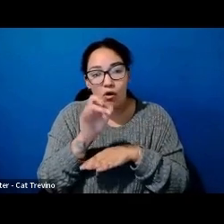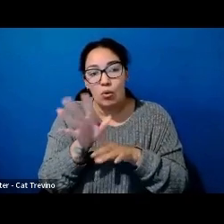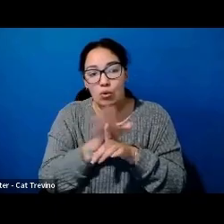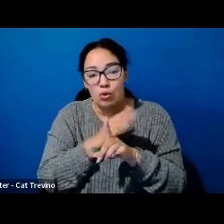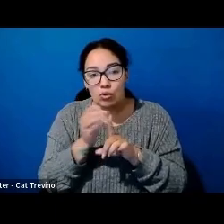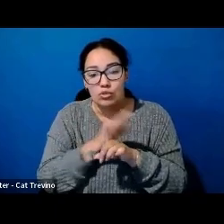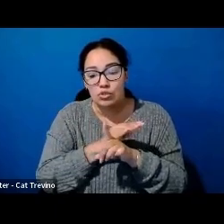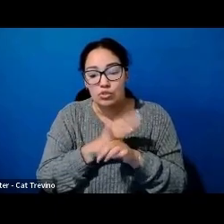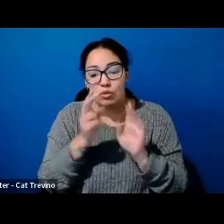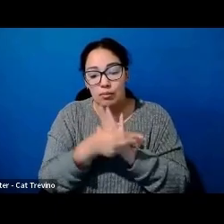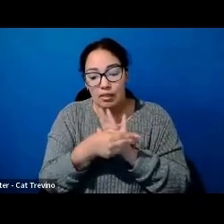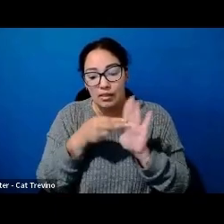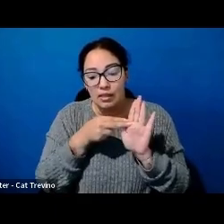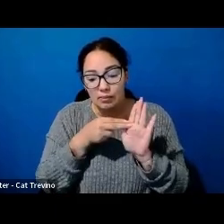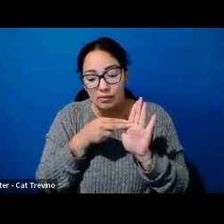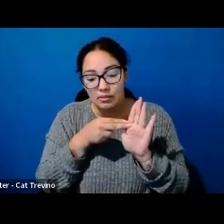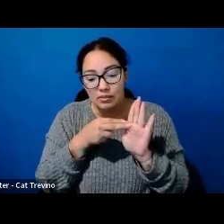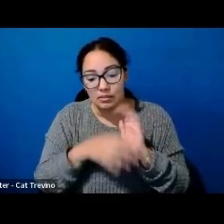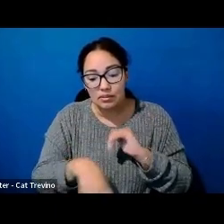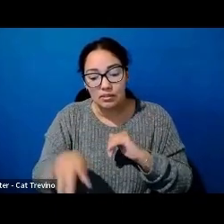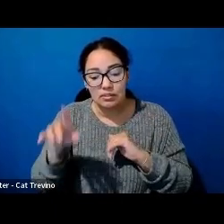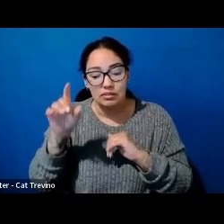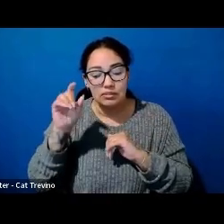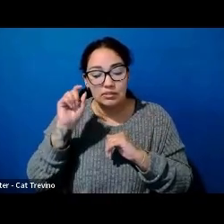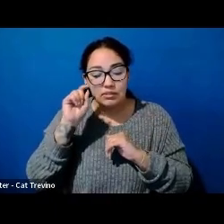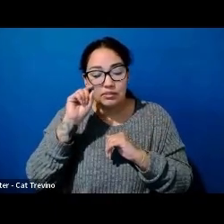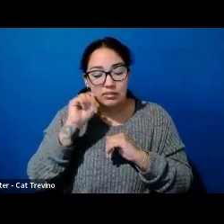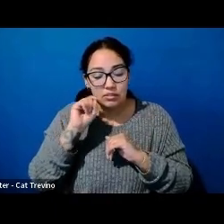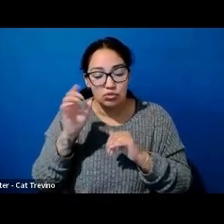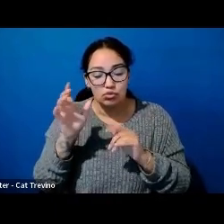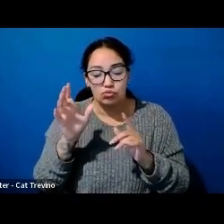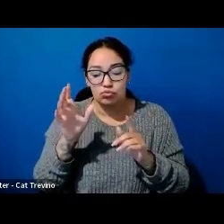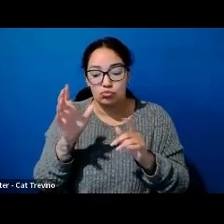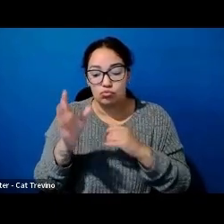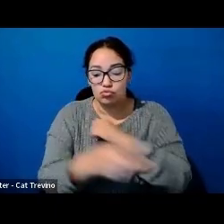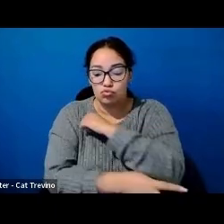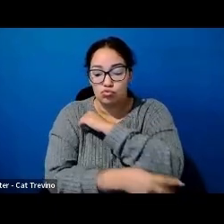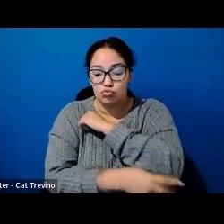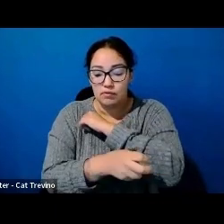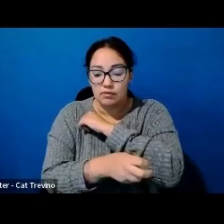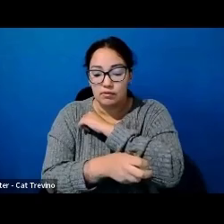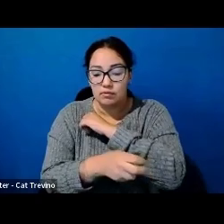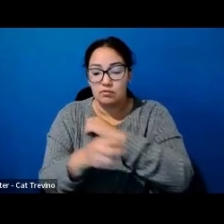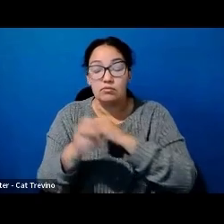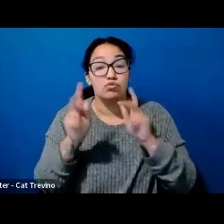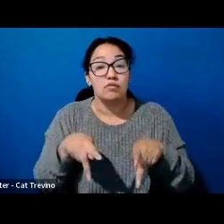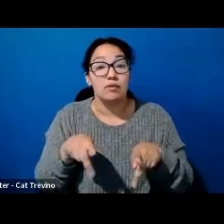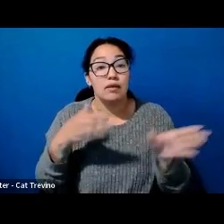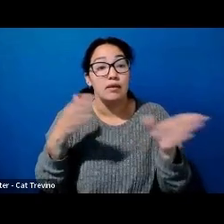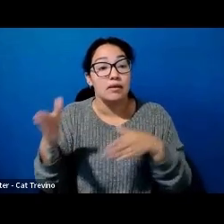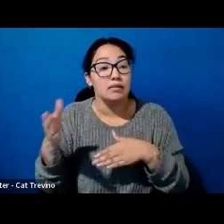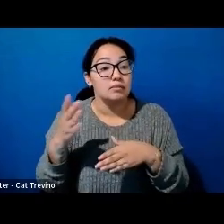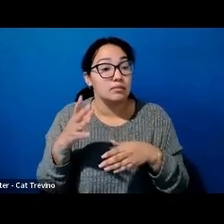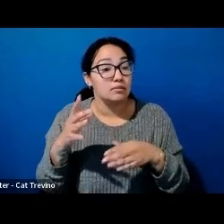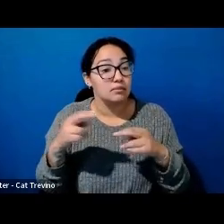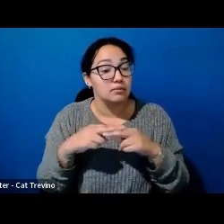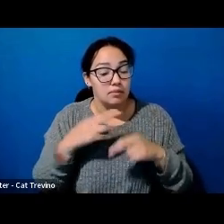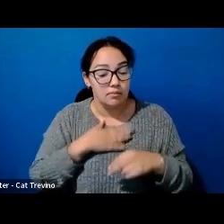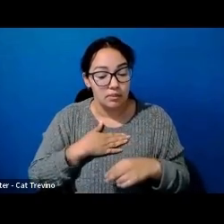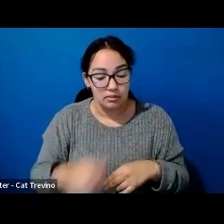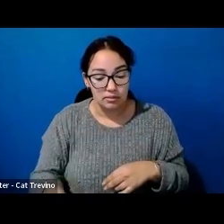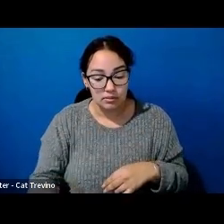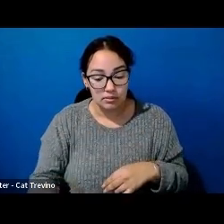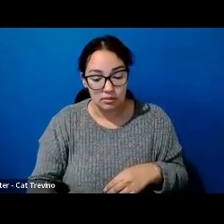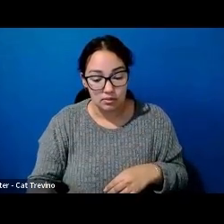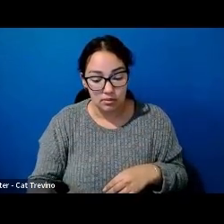to be considered sex trafficking. Next slide. So As those